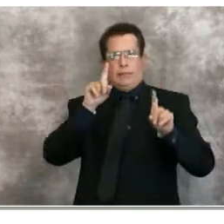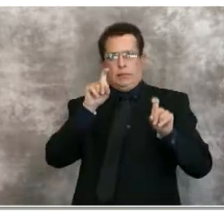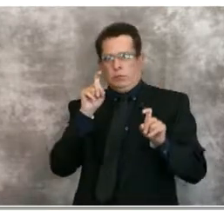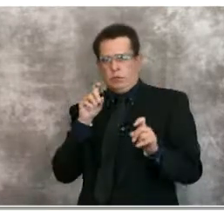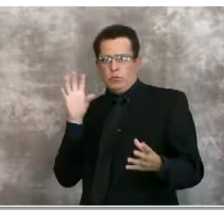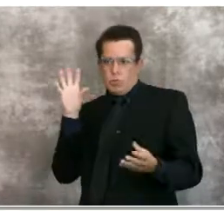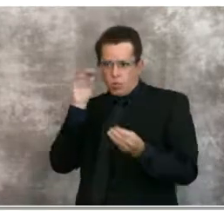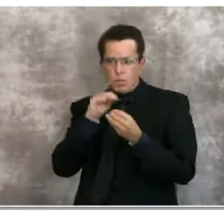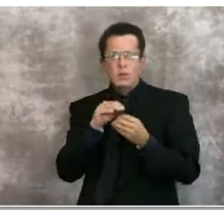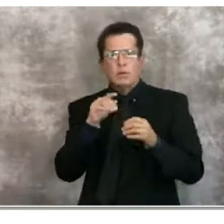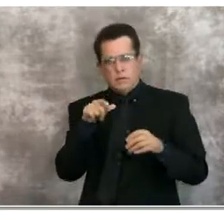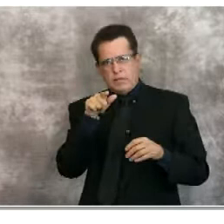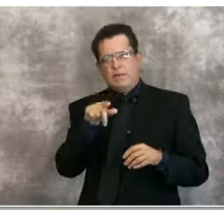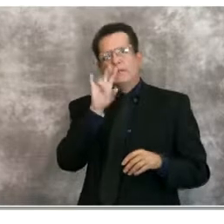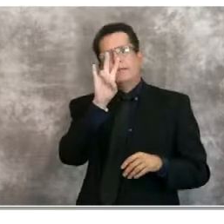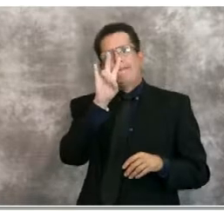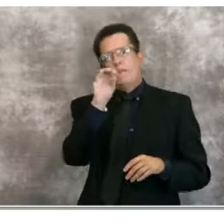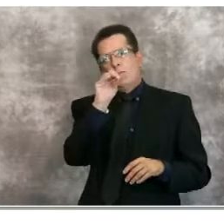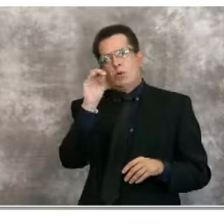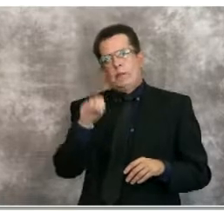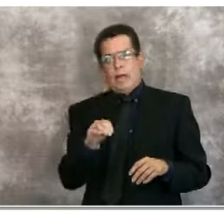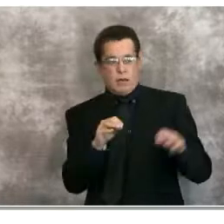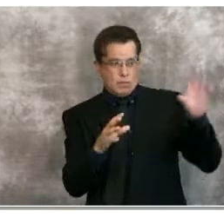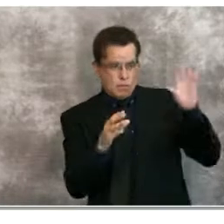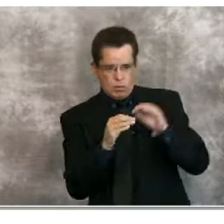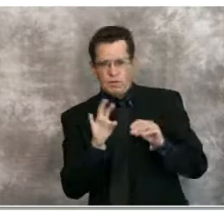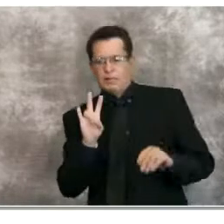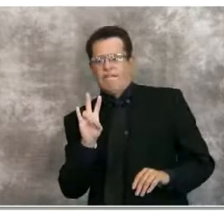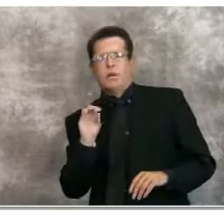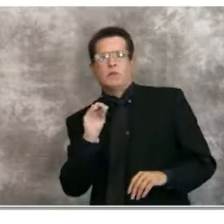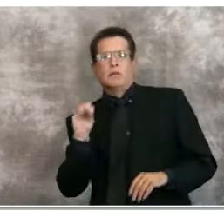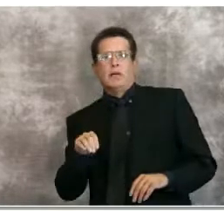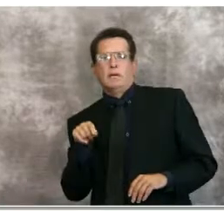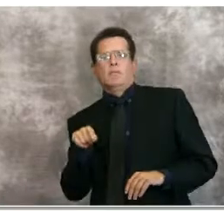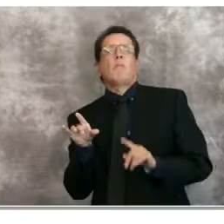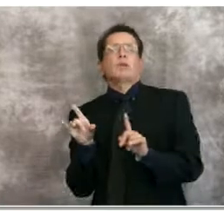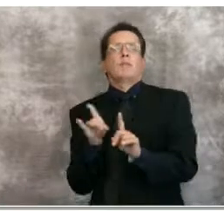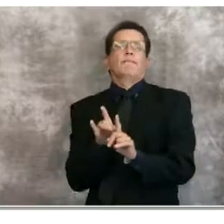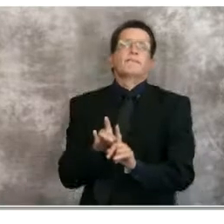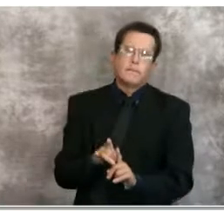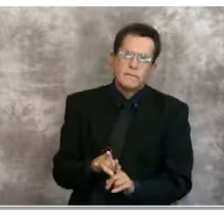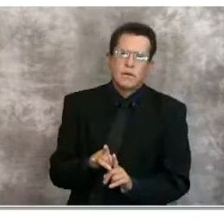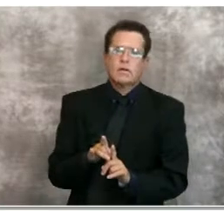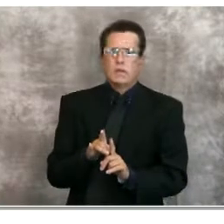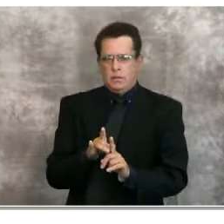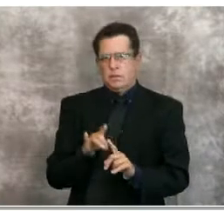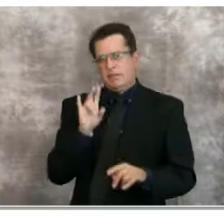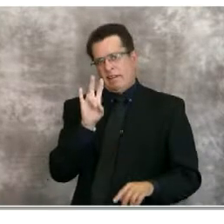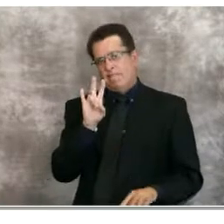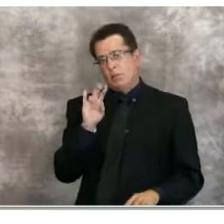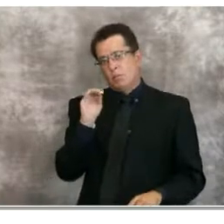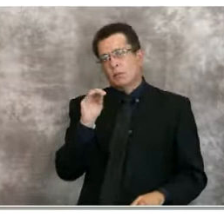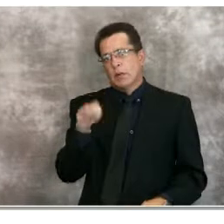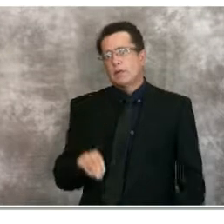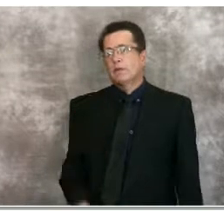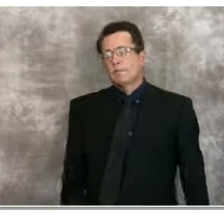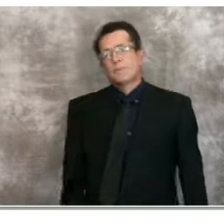yesterday, 7% of that total was positive. Next